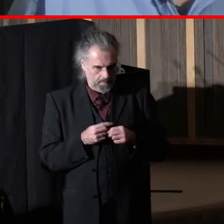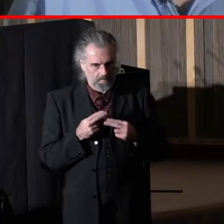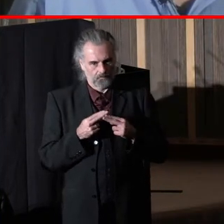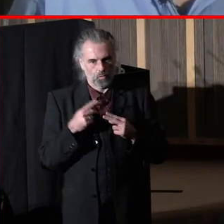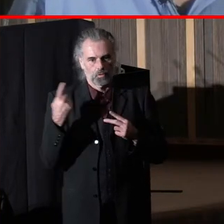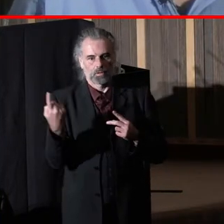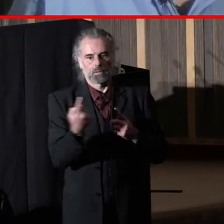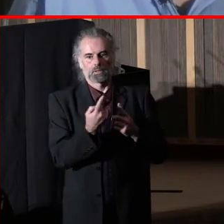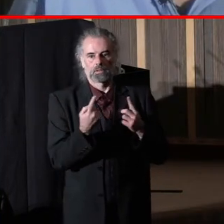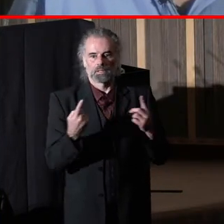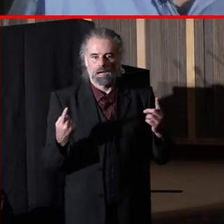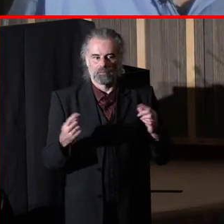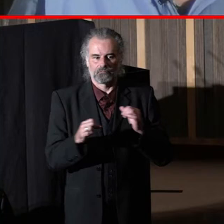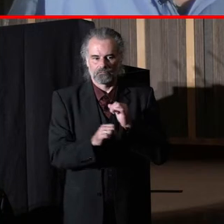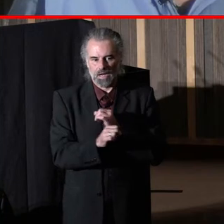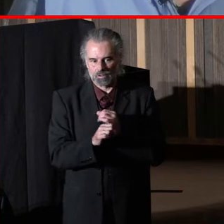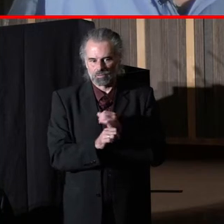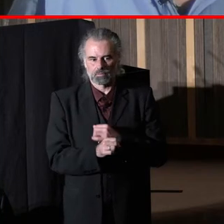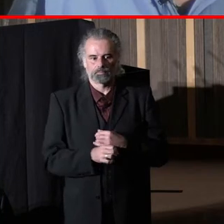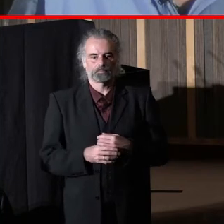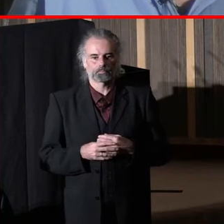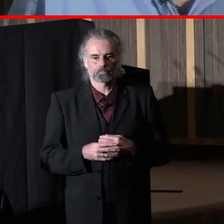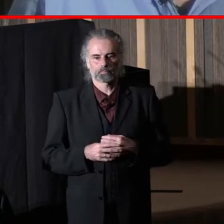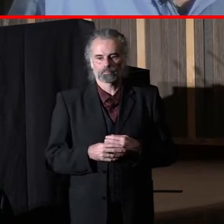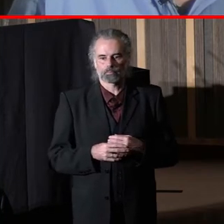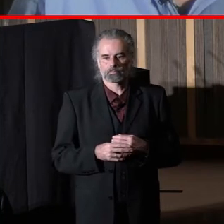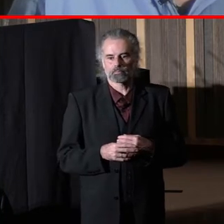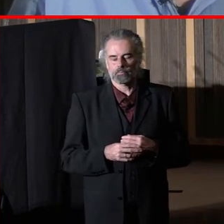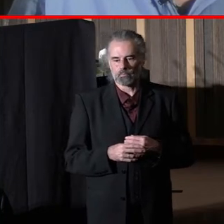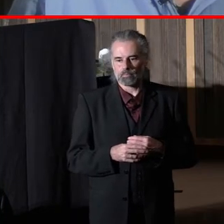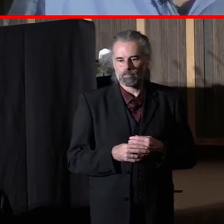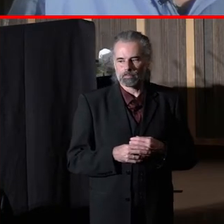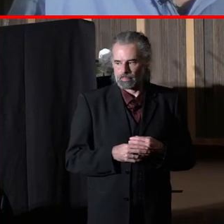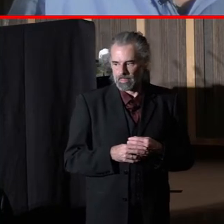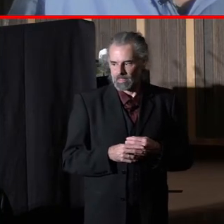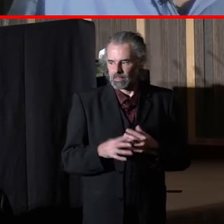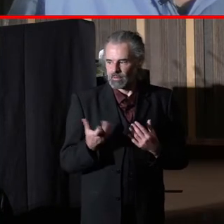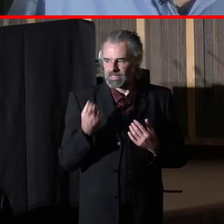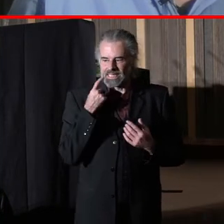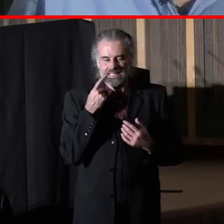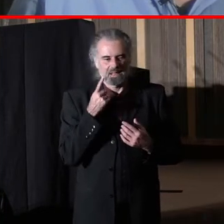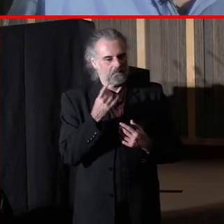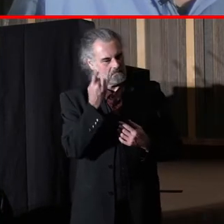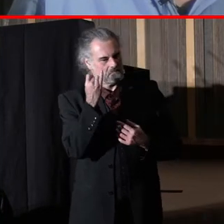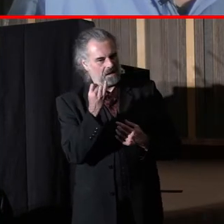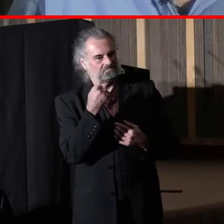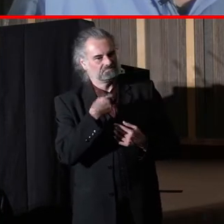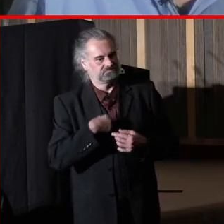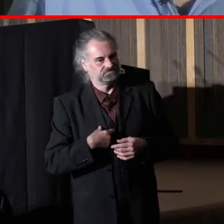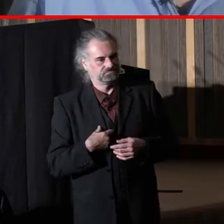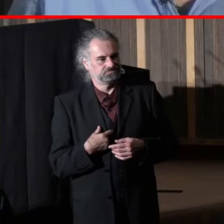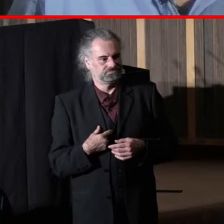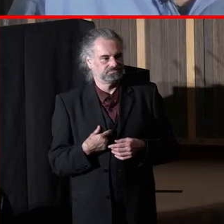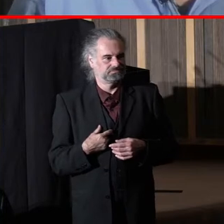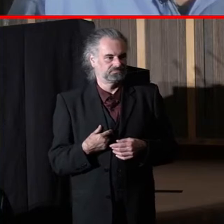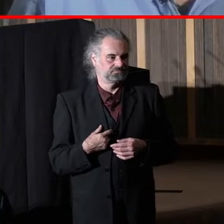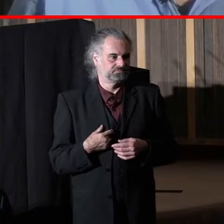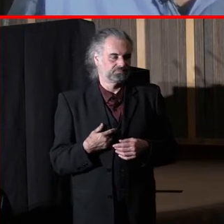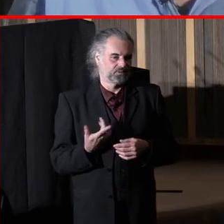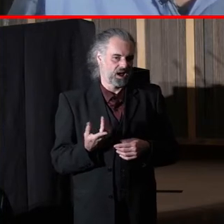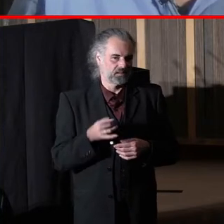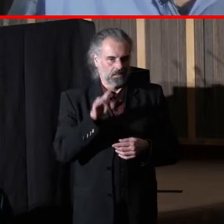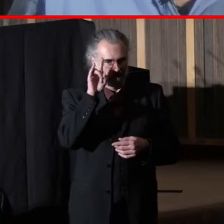of the town factory. He was a baddie at first, and that was so easy. It was so easy to be the person that makes the